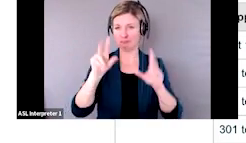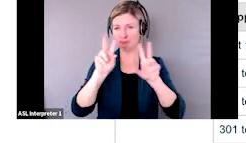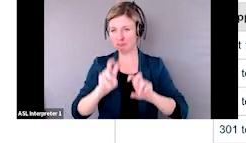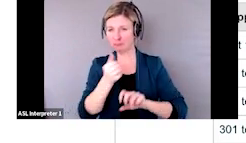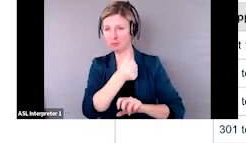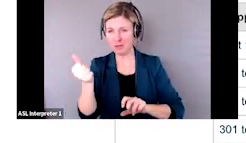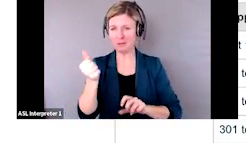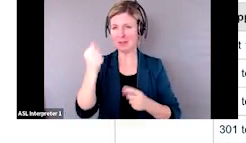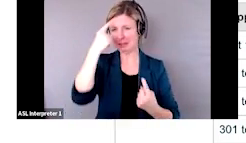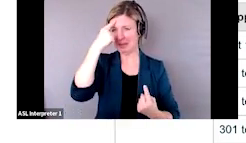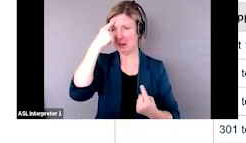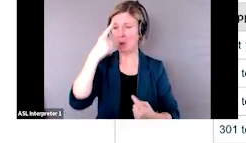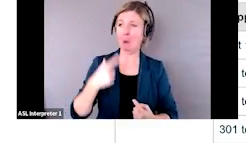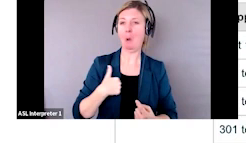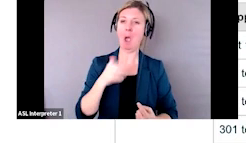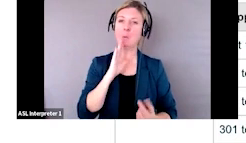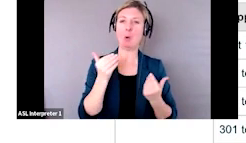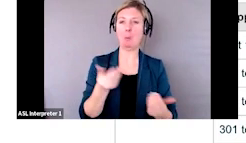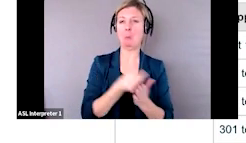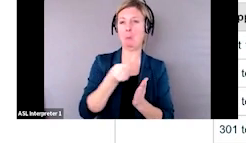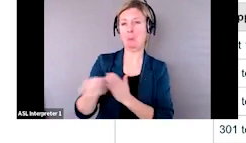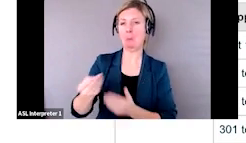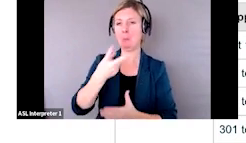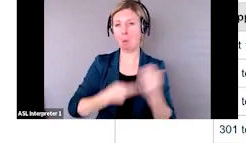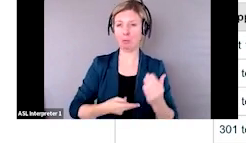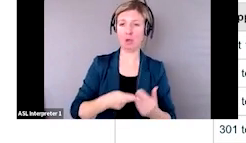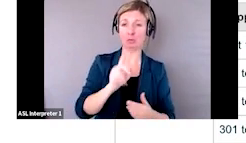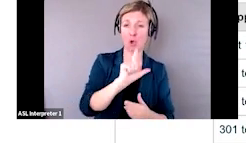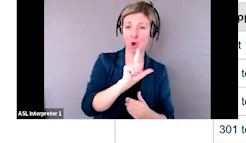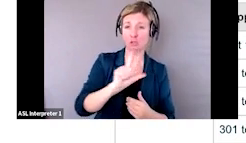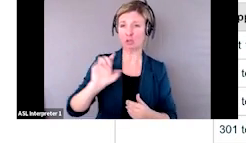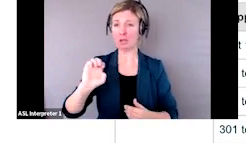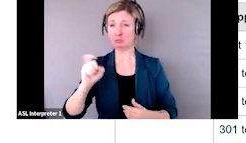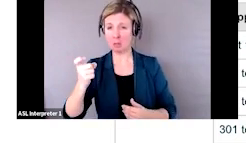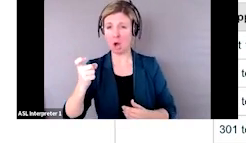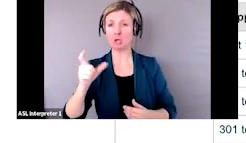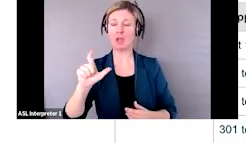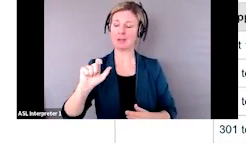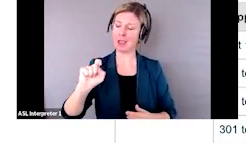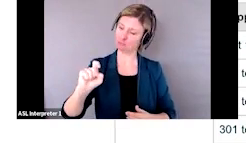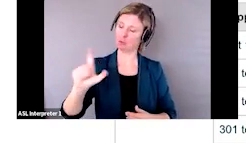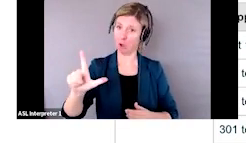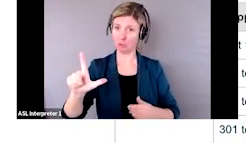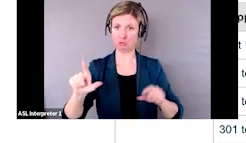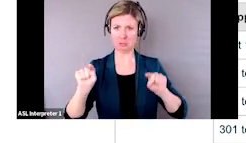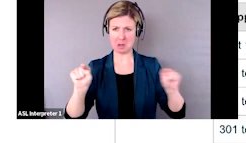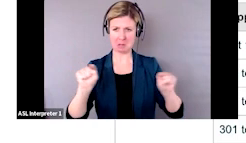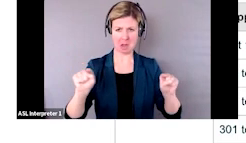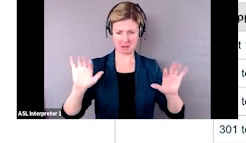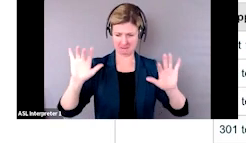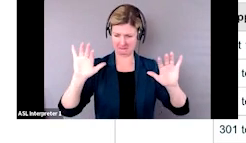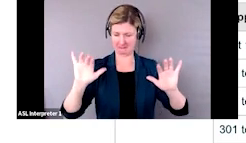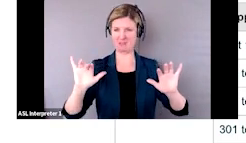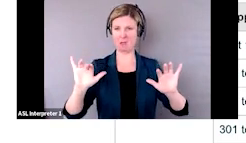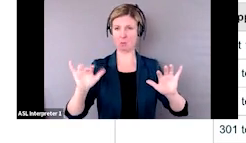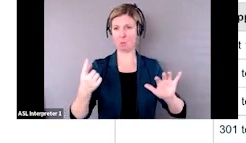knowing I'm going to return one of them, and your customers are probably the same. So we have to make sure that we have